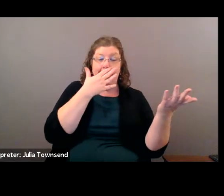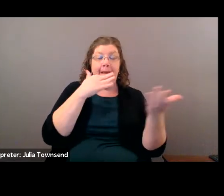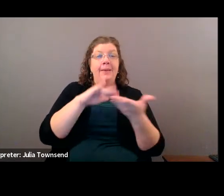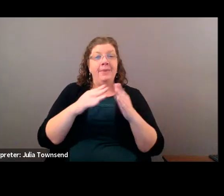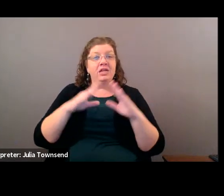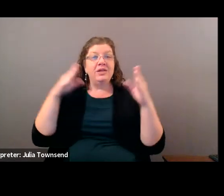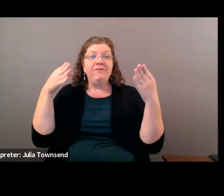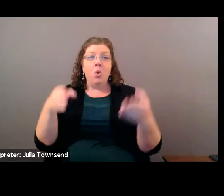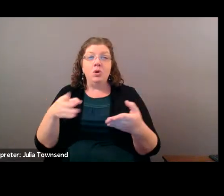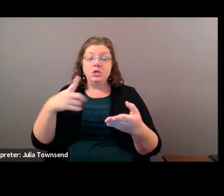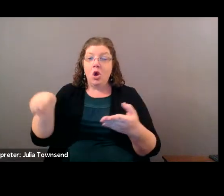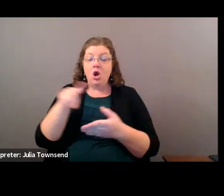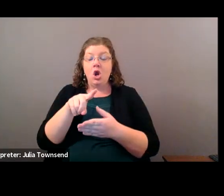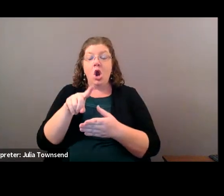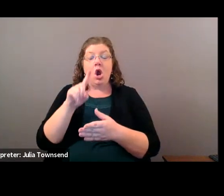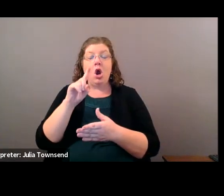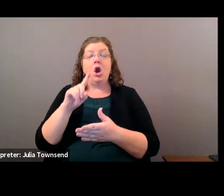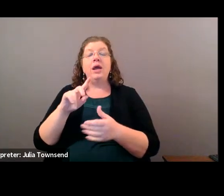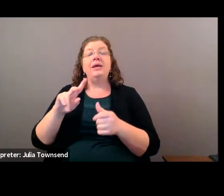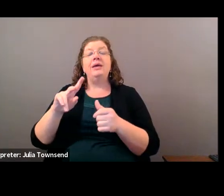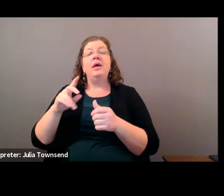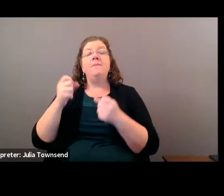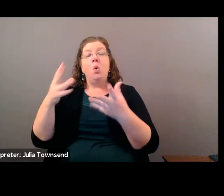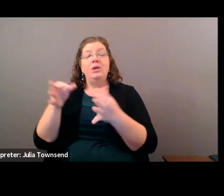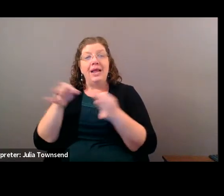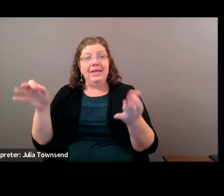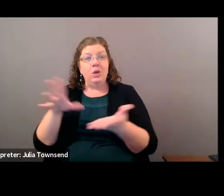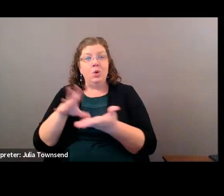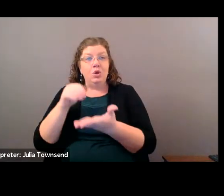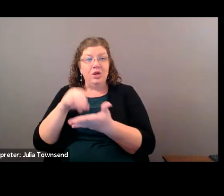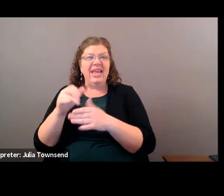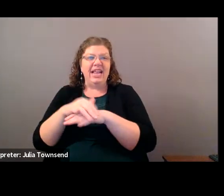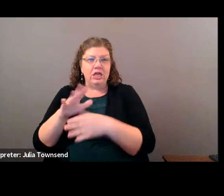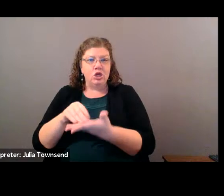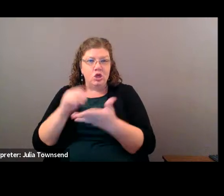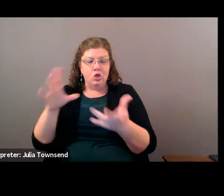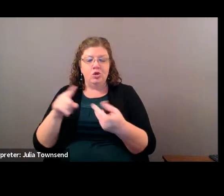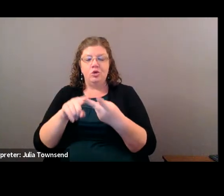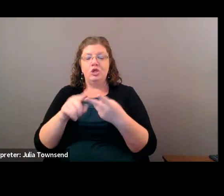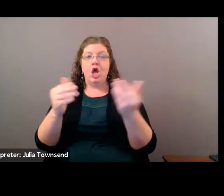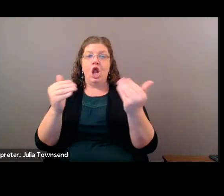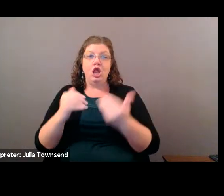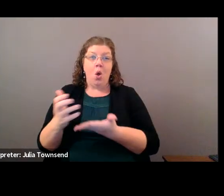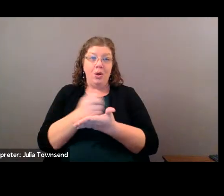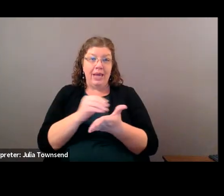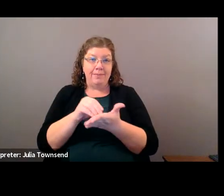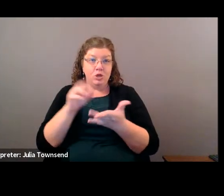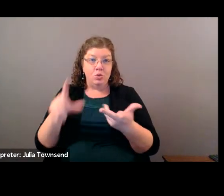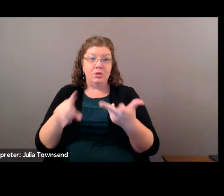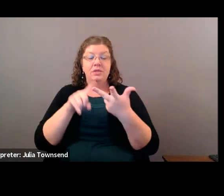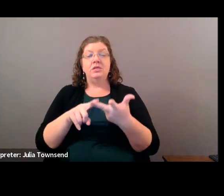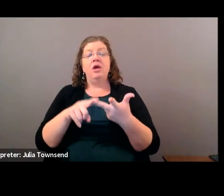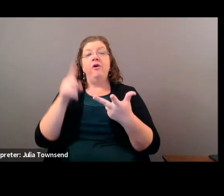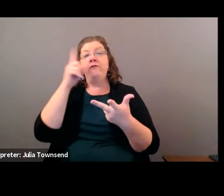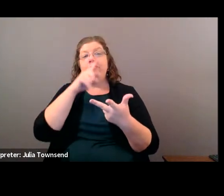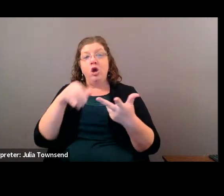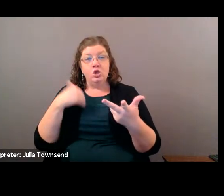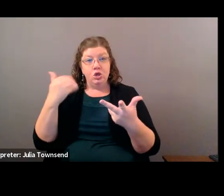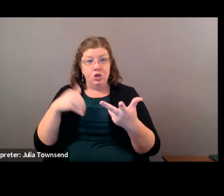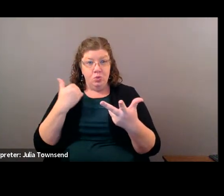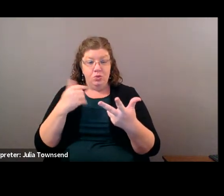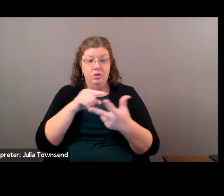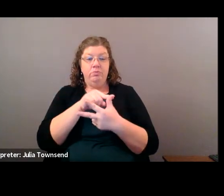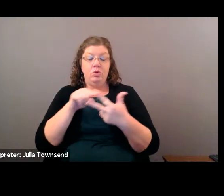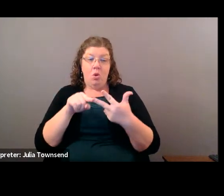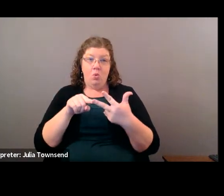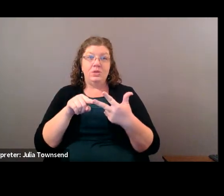on our emergent multilingual learners, our low-income students, and our foster youth. Those are,